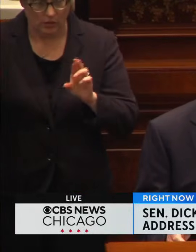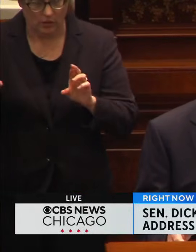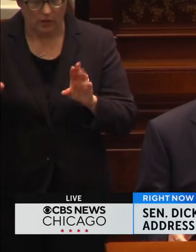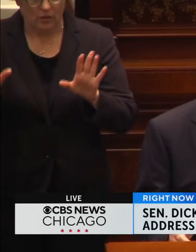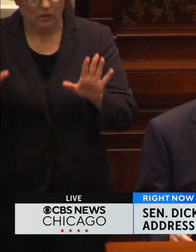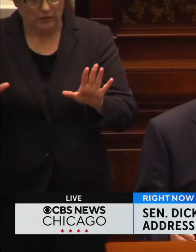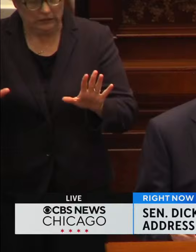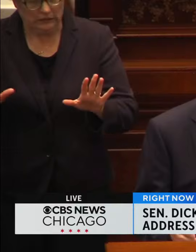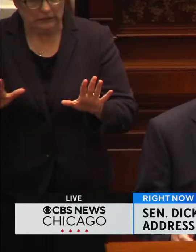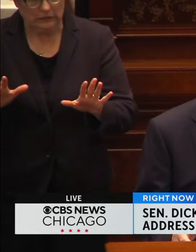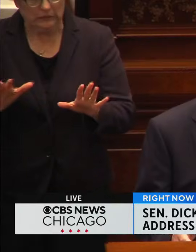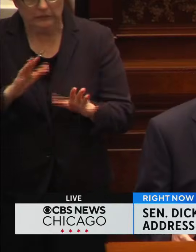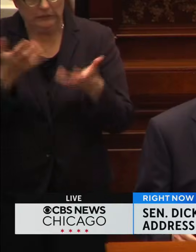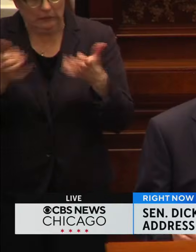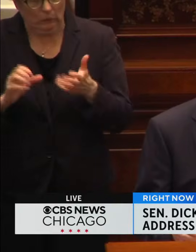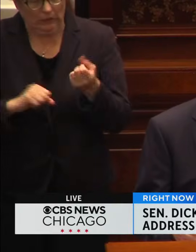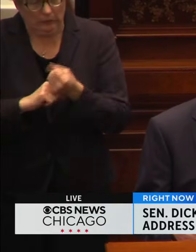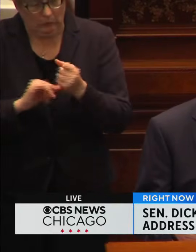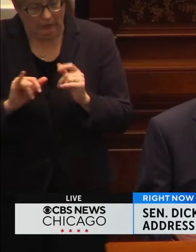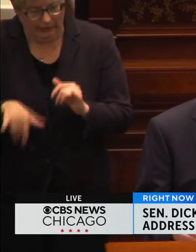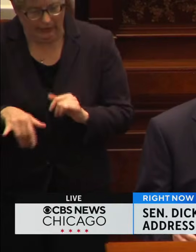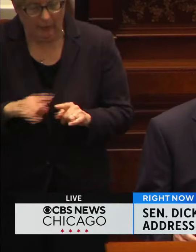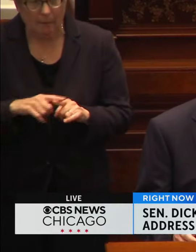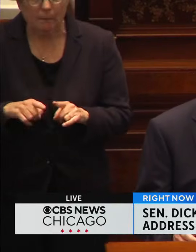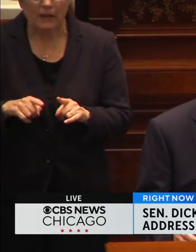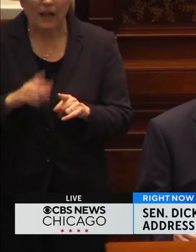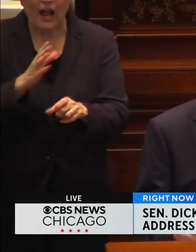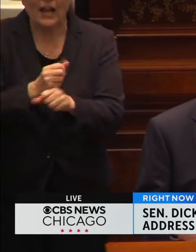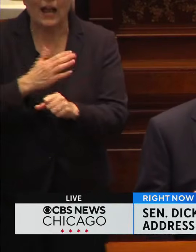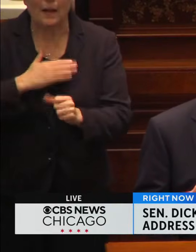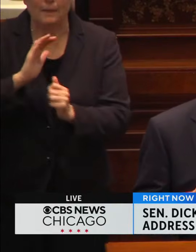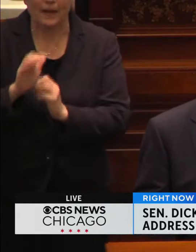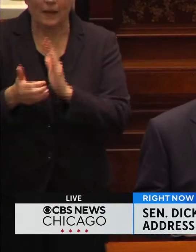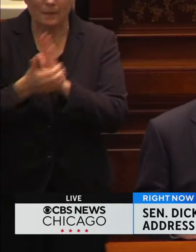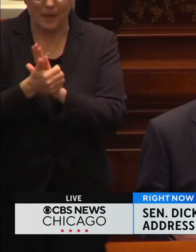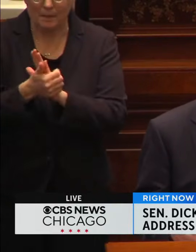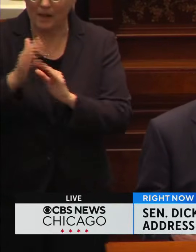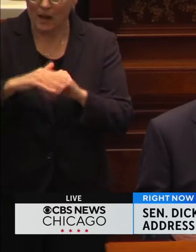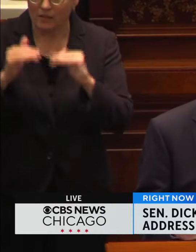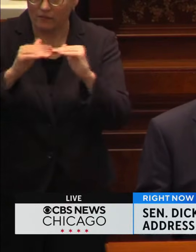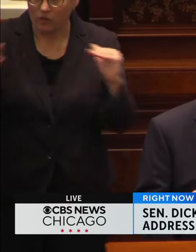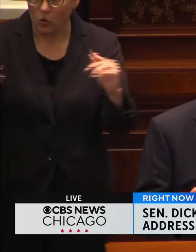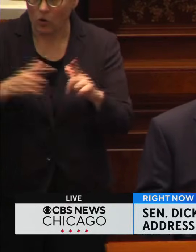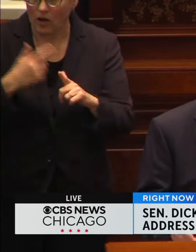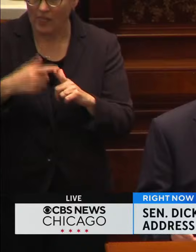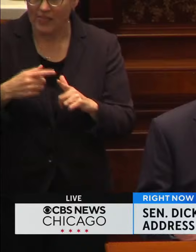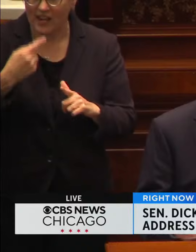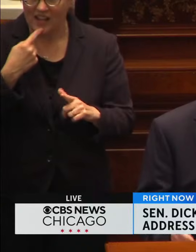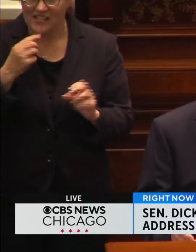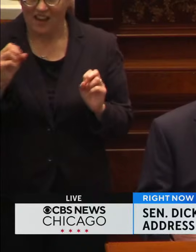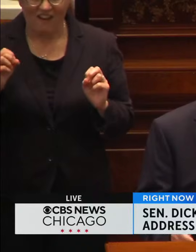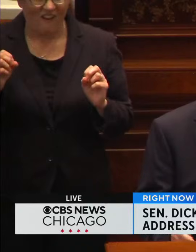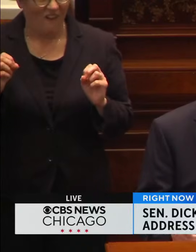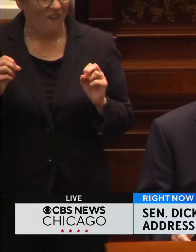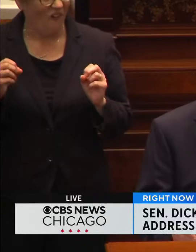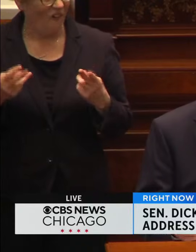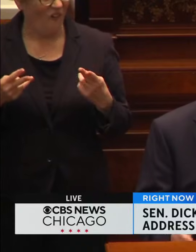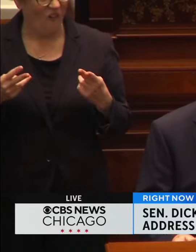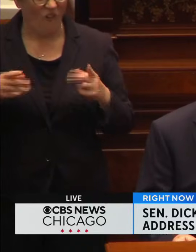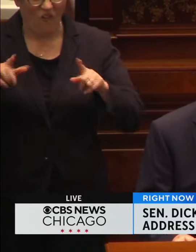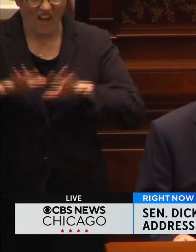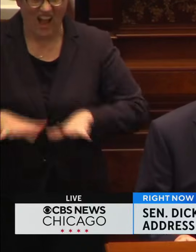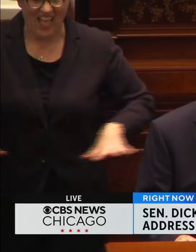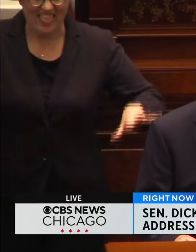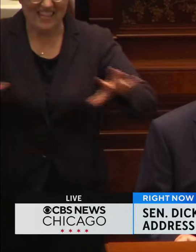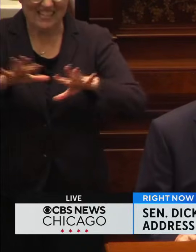floor to vote on it. And then I realized that I had the upper hand. This was the largest frequent flyer club in